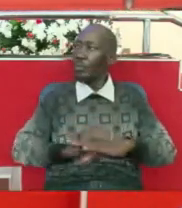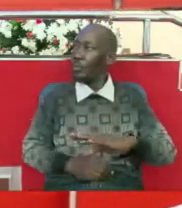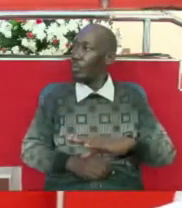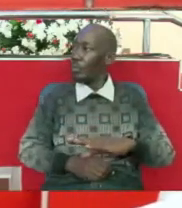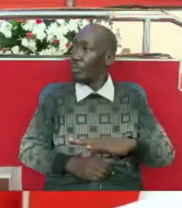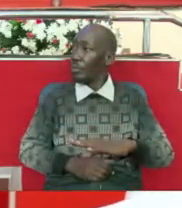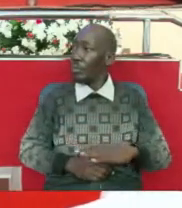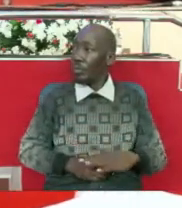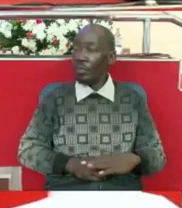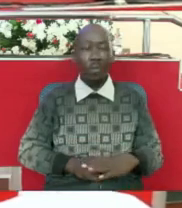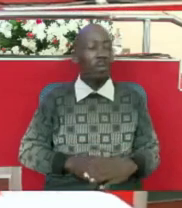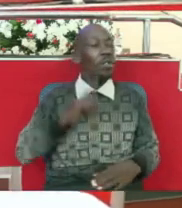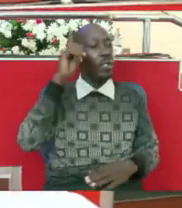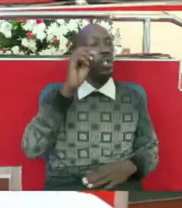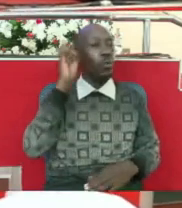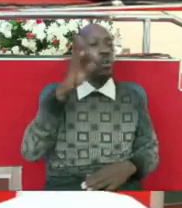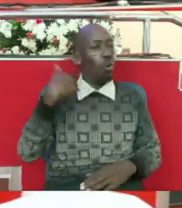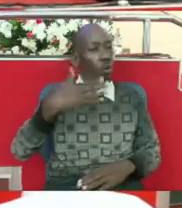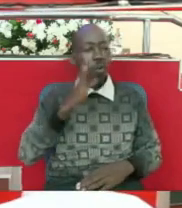His word will always be good.